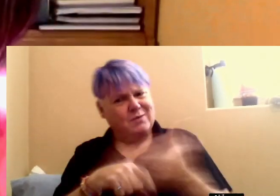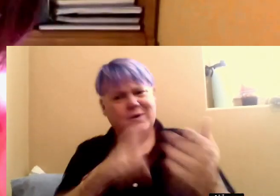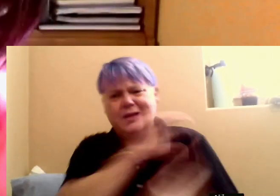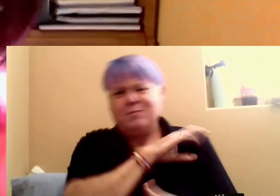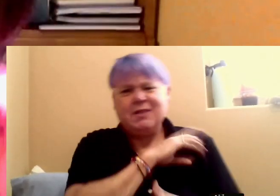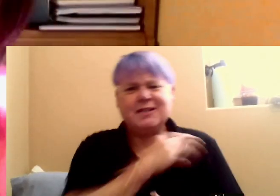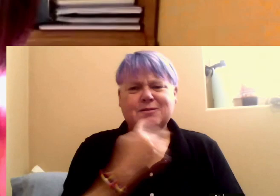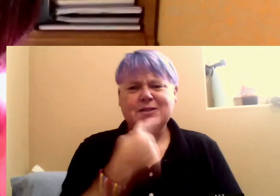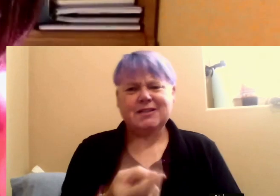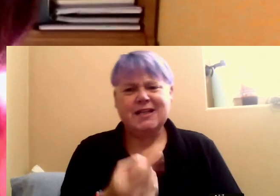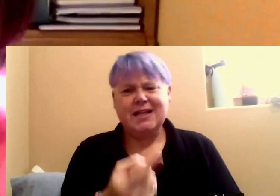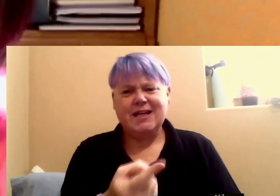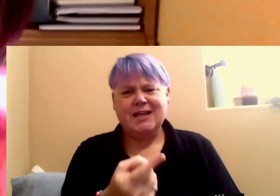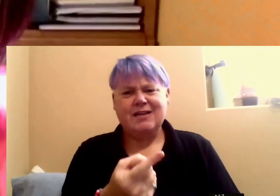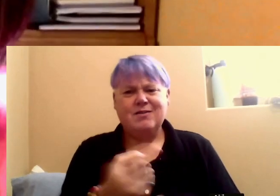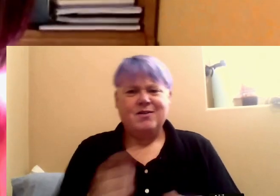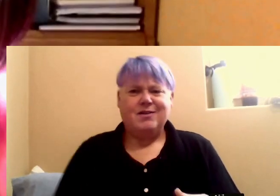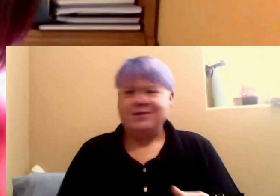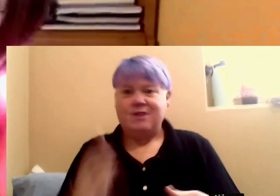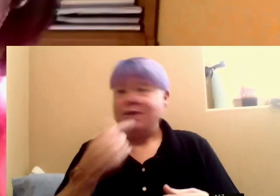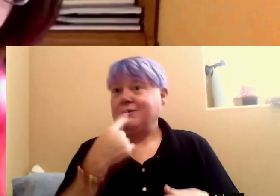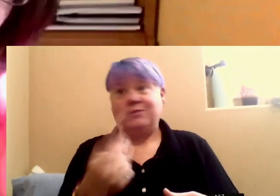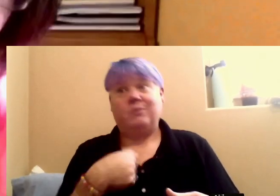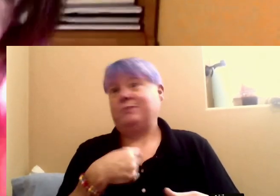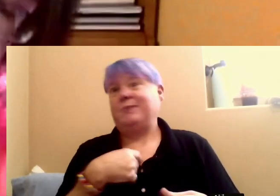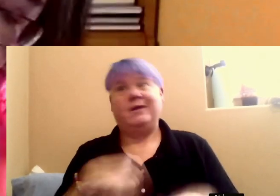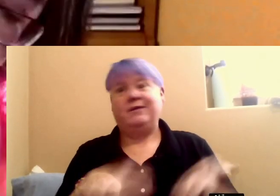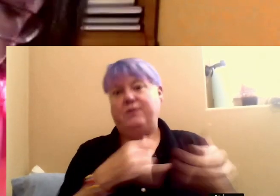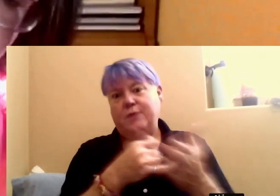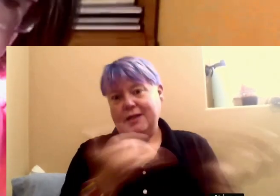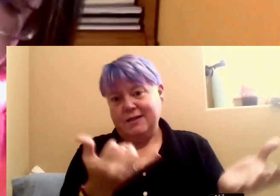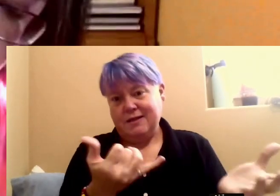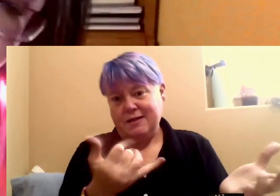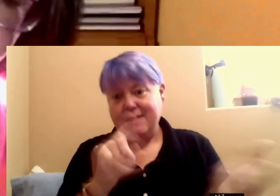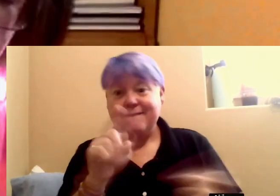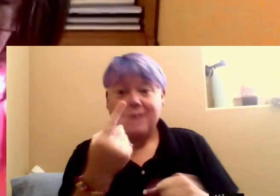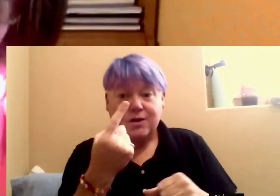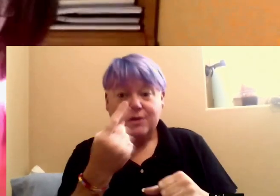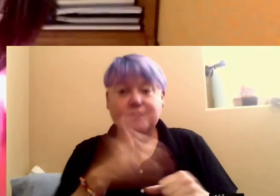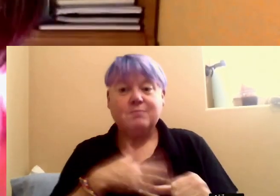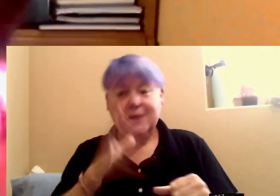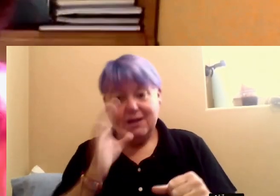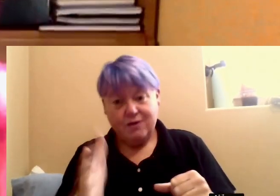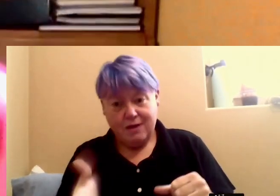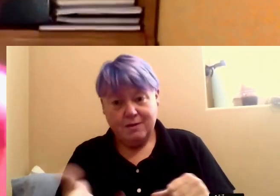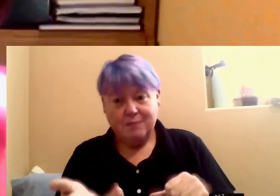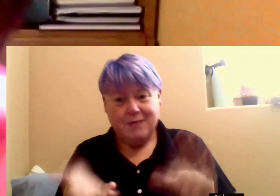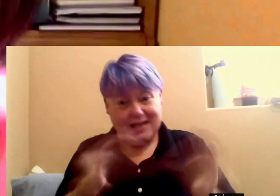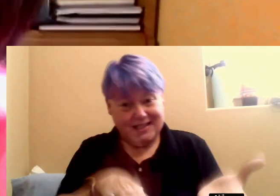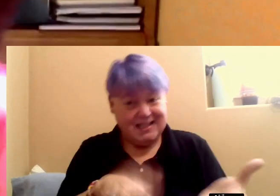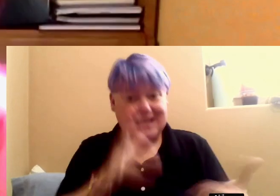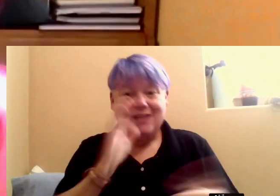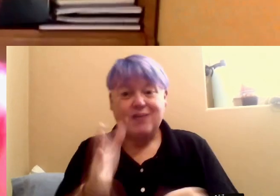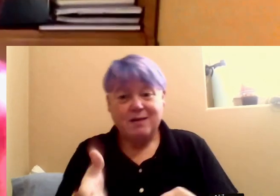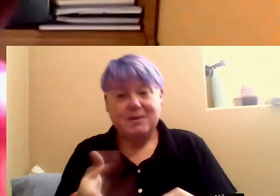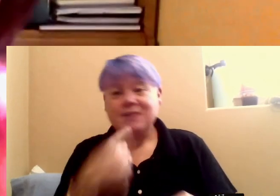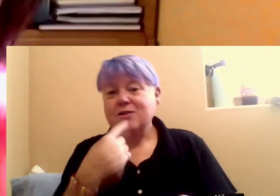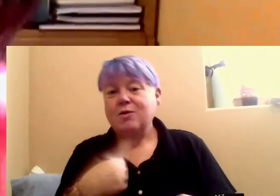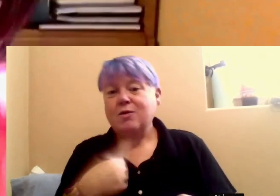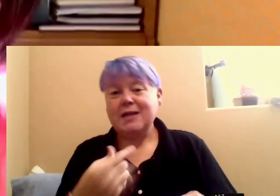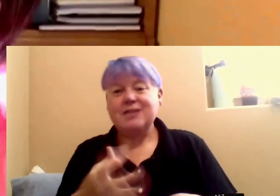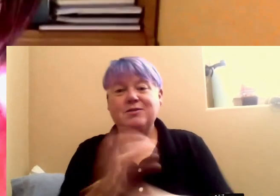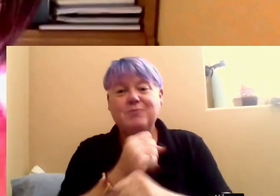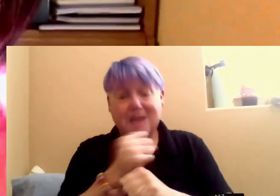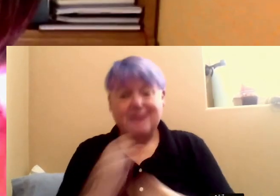me. Well, the dog told me to do it, officer. Well, I mean, first of all, my dead granny, told me to get the dog, and then the dog told